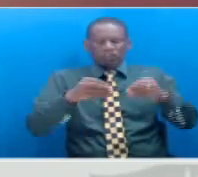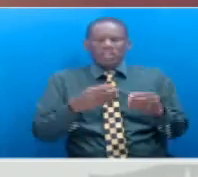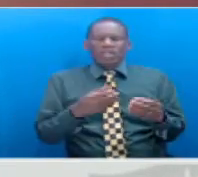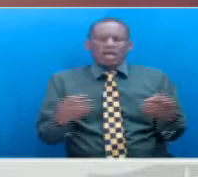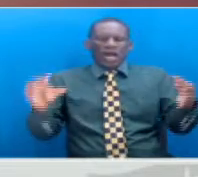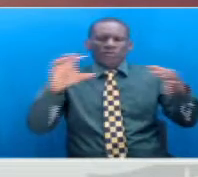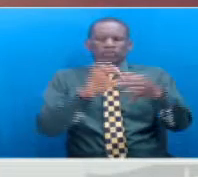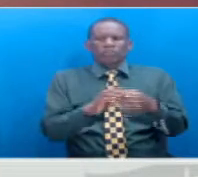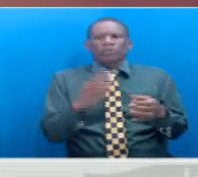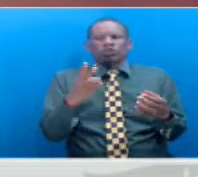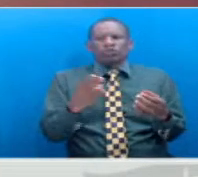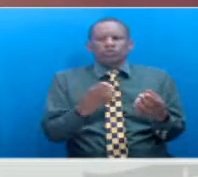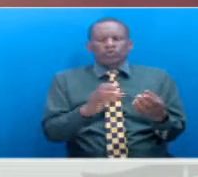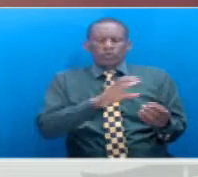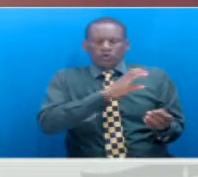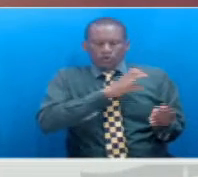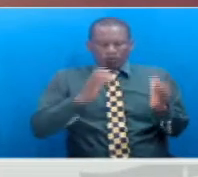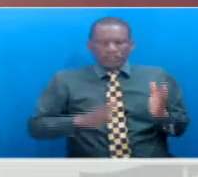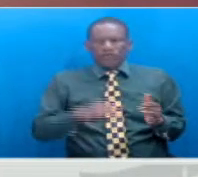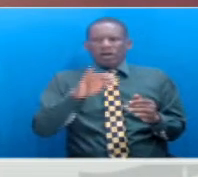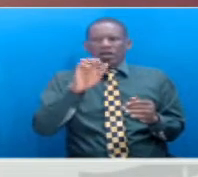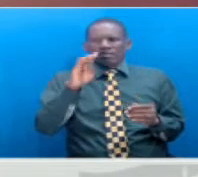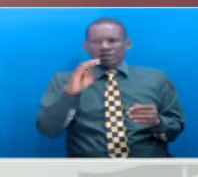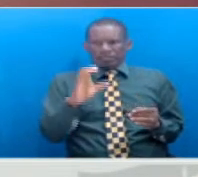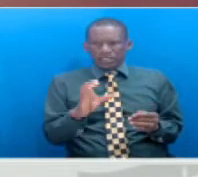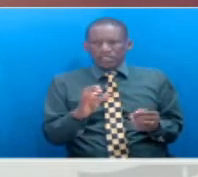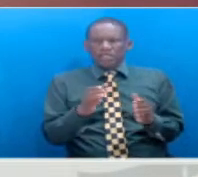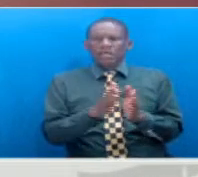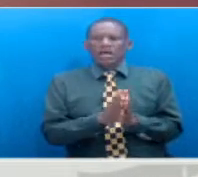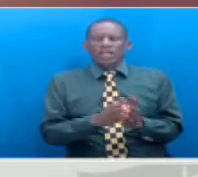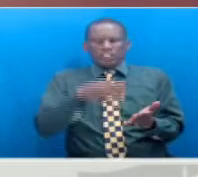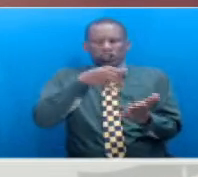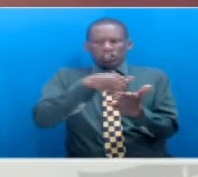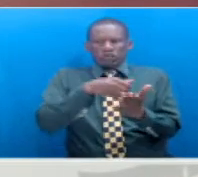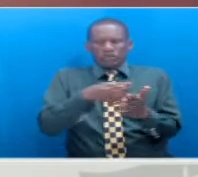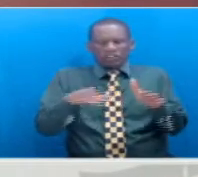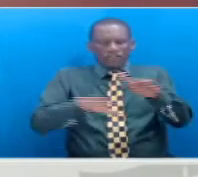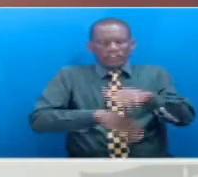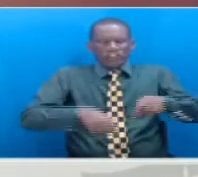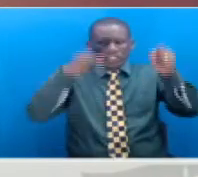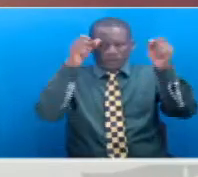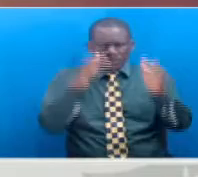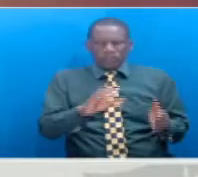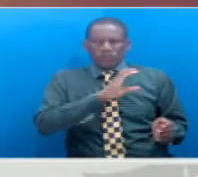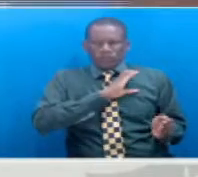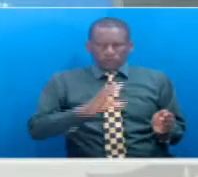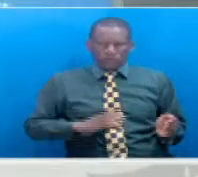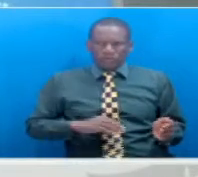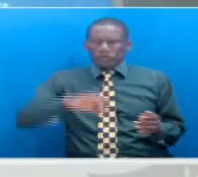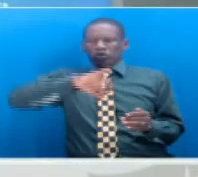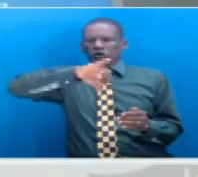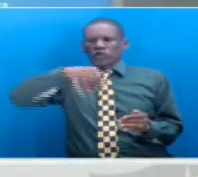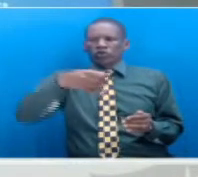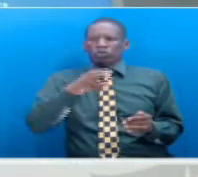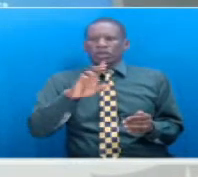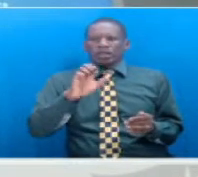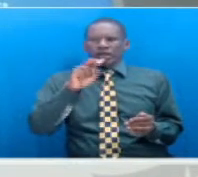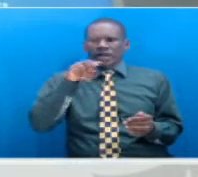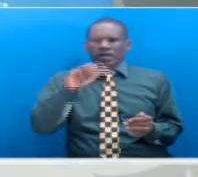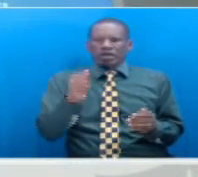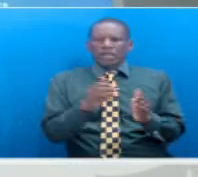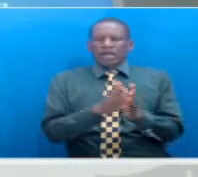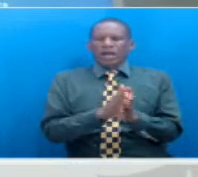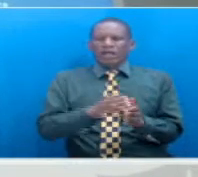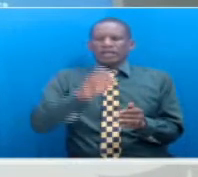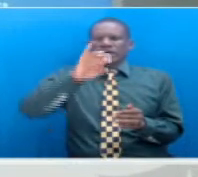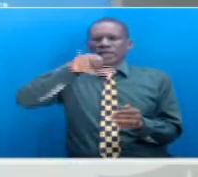commissioners from the Independent Electoral and Boundaries Commission, and including the Vice Chairperson of the Commission, Juliana Cherera and Justus Nyangaya.